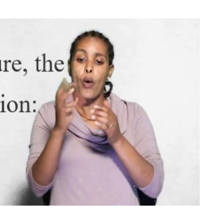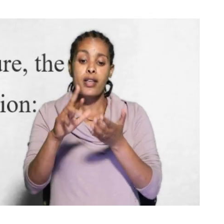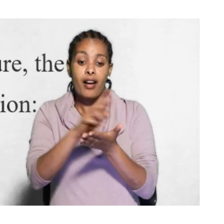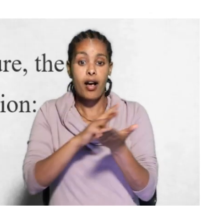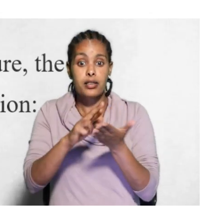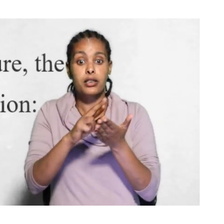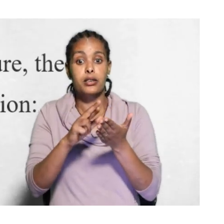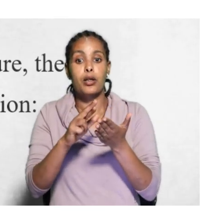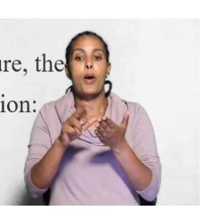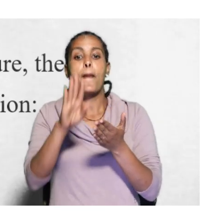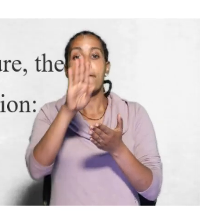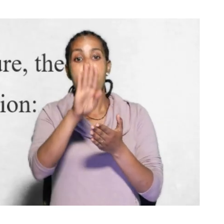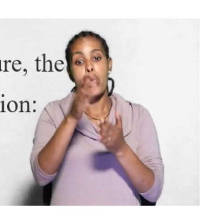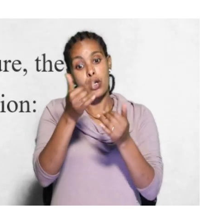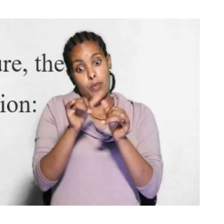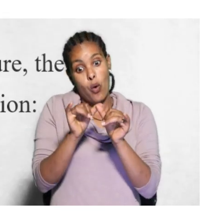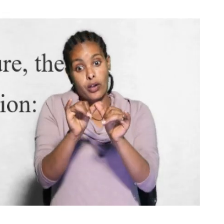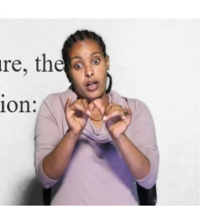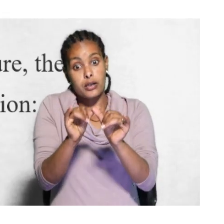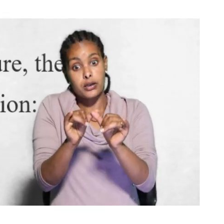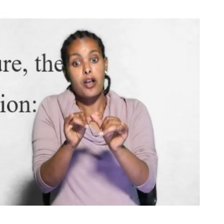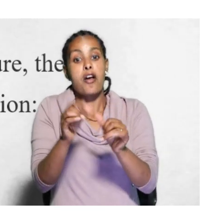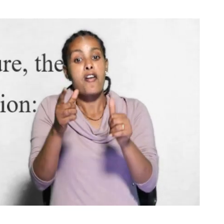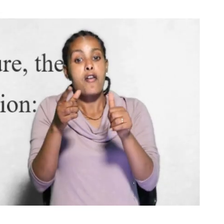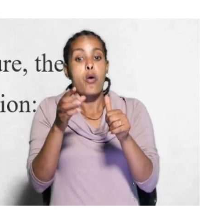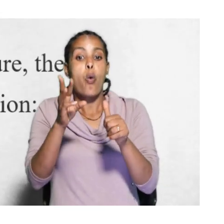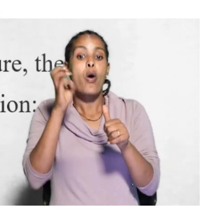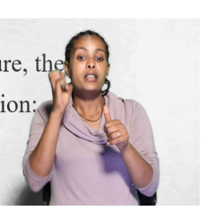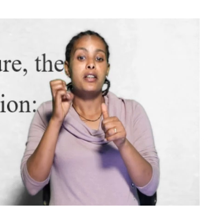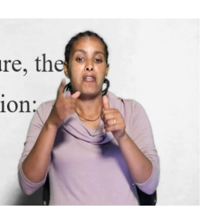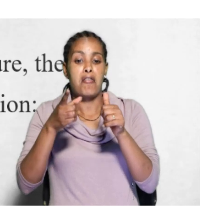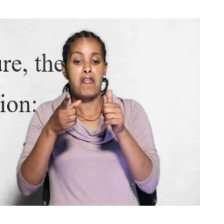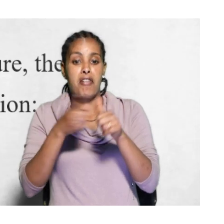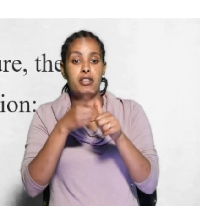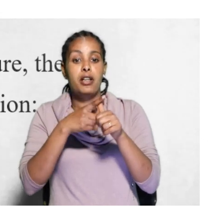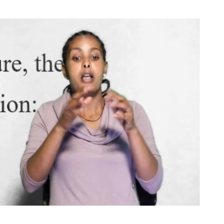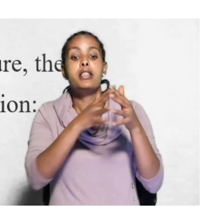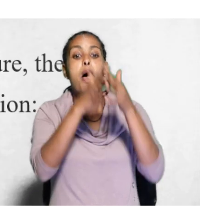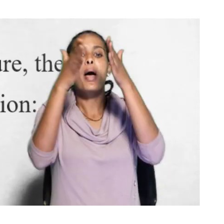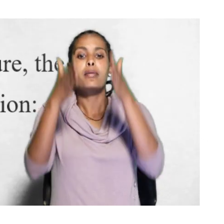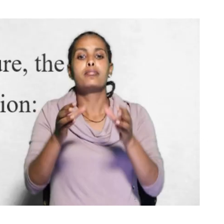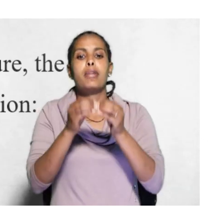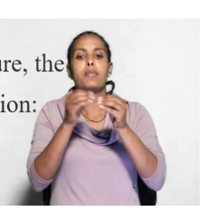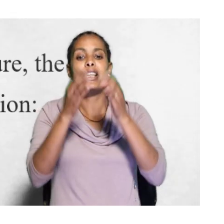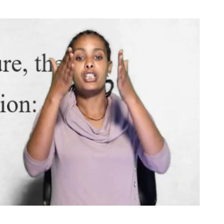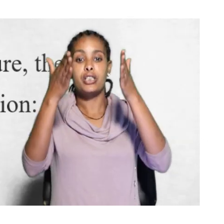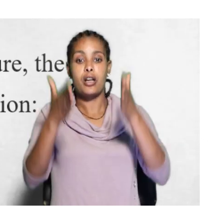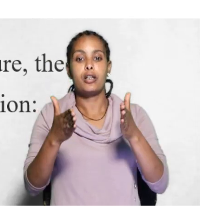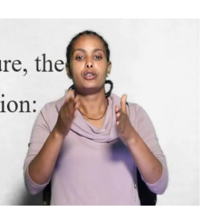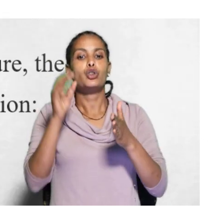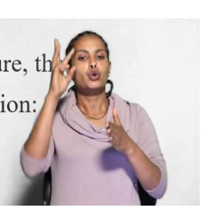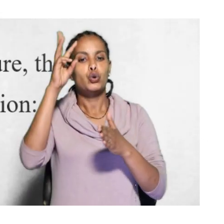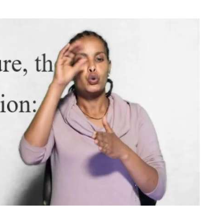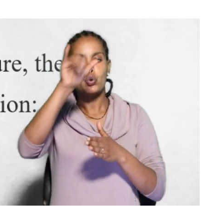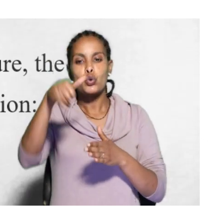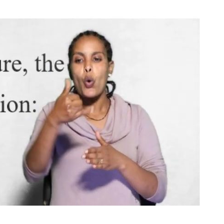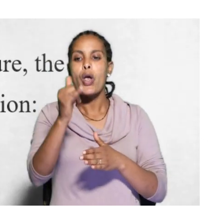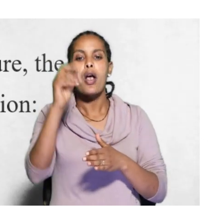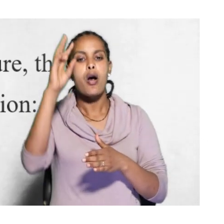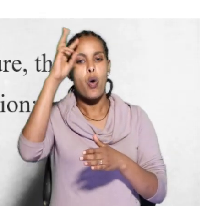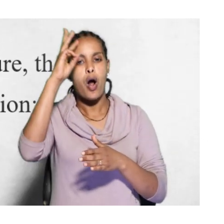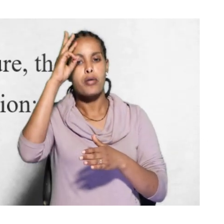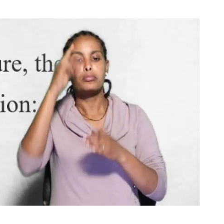will be spontaneous was first developed by the American mathematician J. Willard Gibbs.